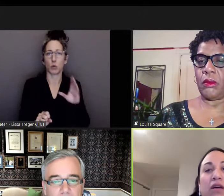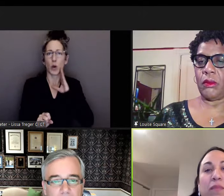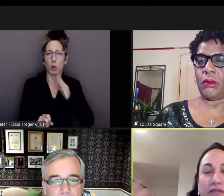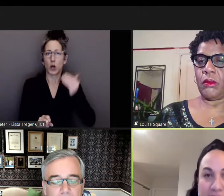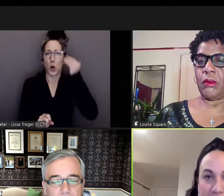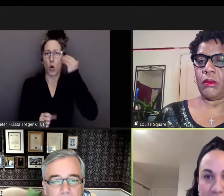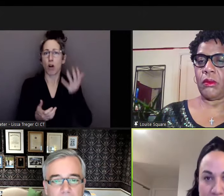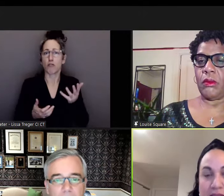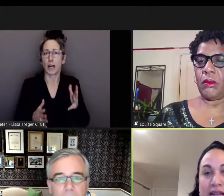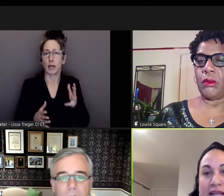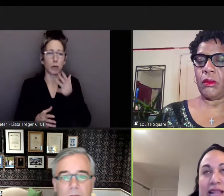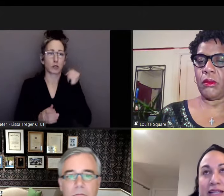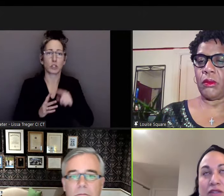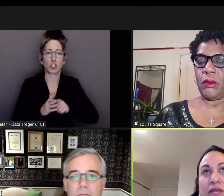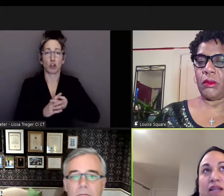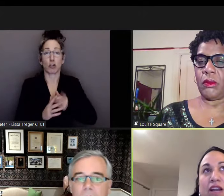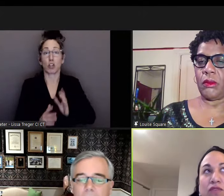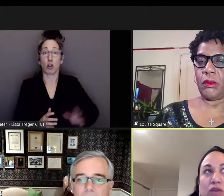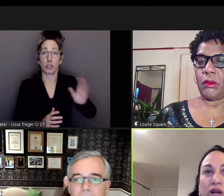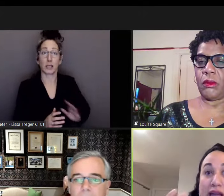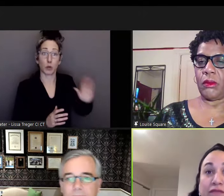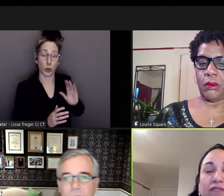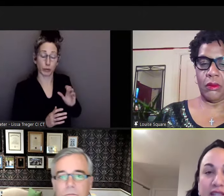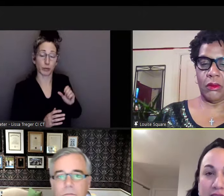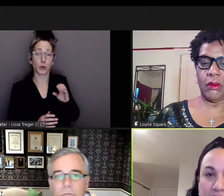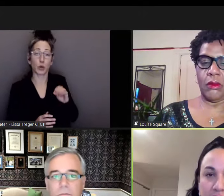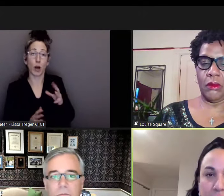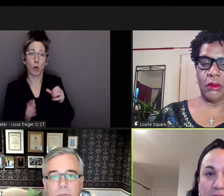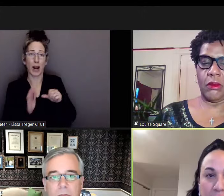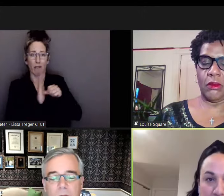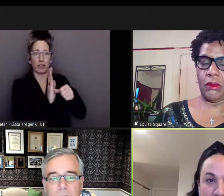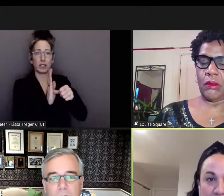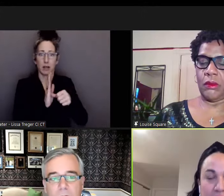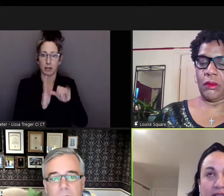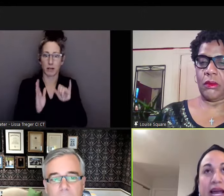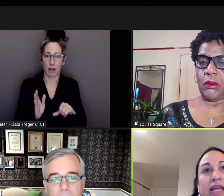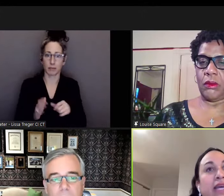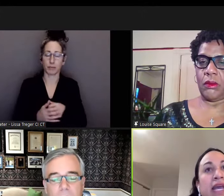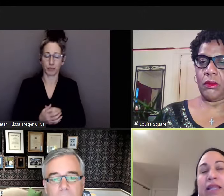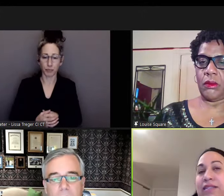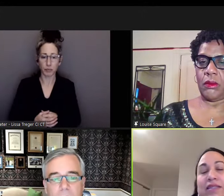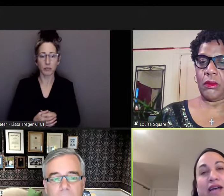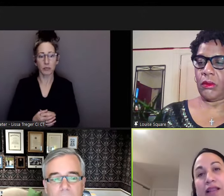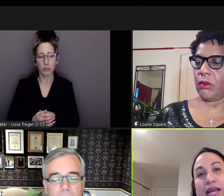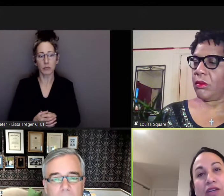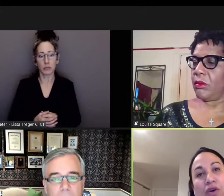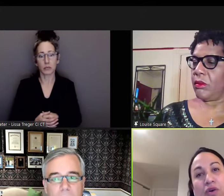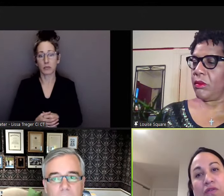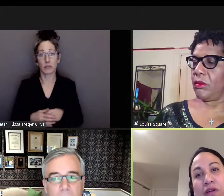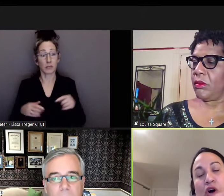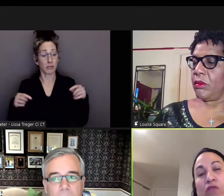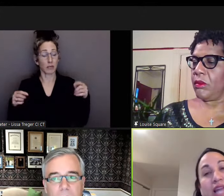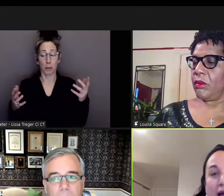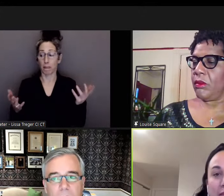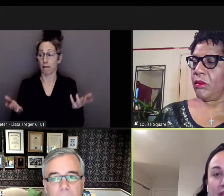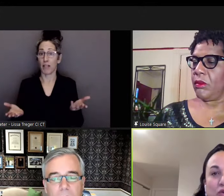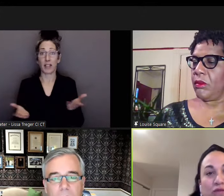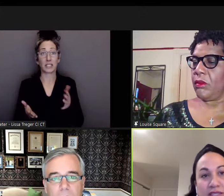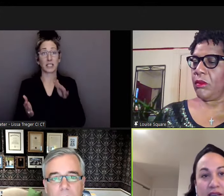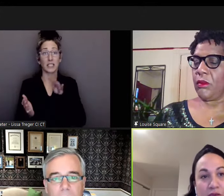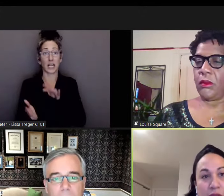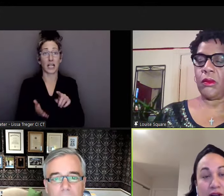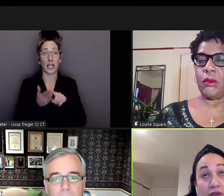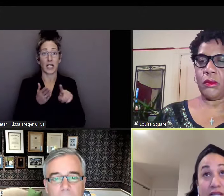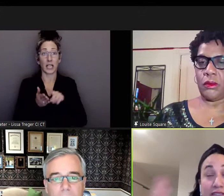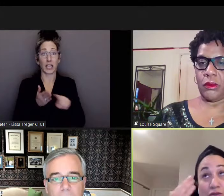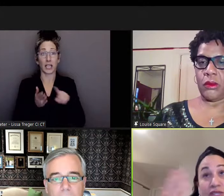to develop a vaccine. And that's something that I really want to emphasize to the population, is that this is not like, COVID happened and all